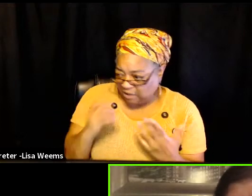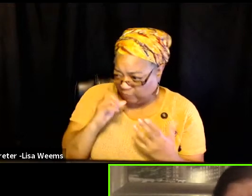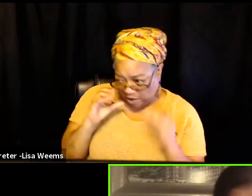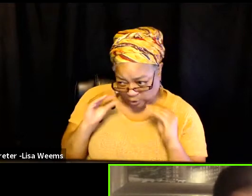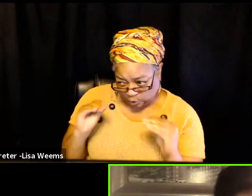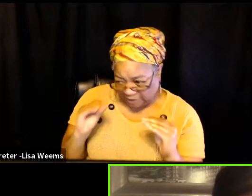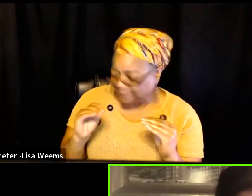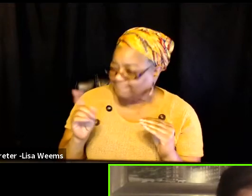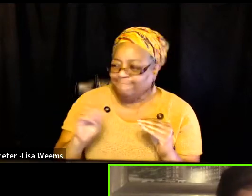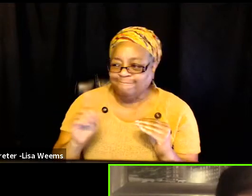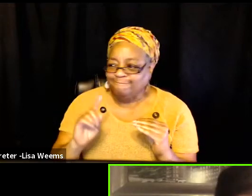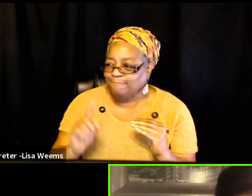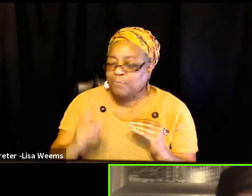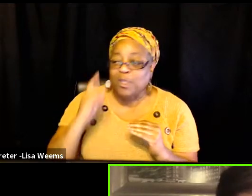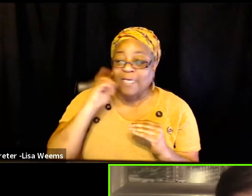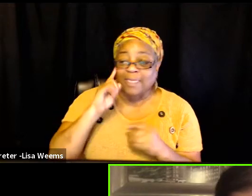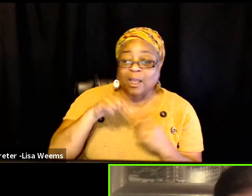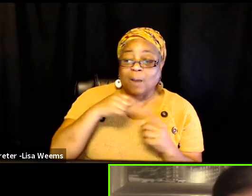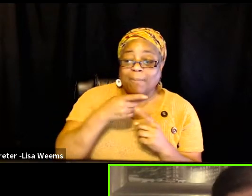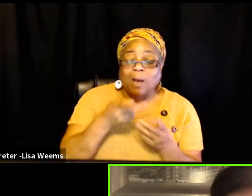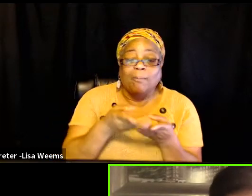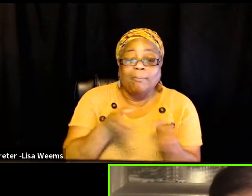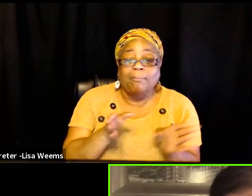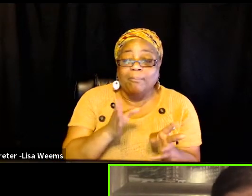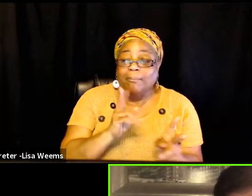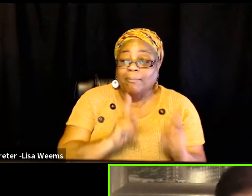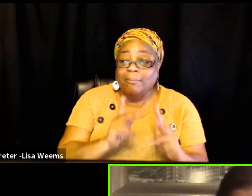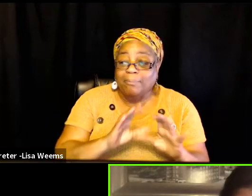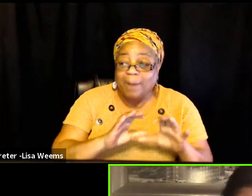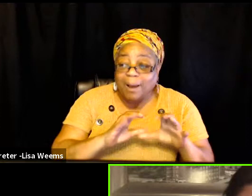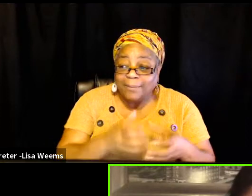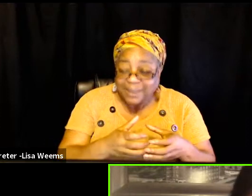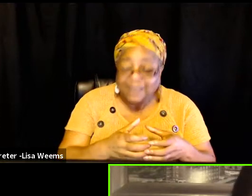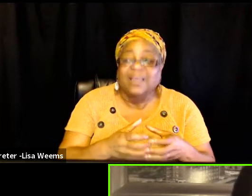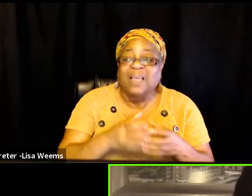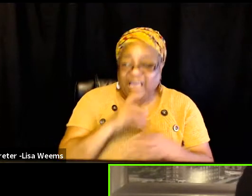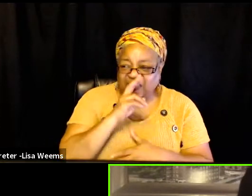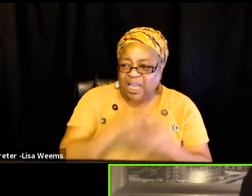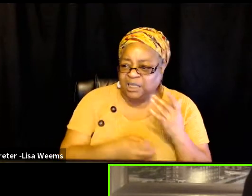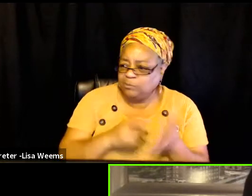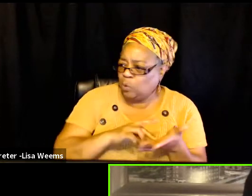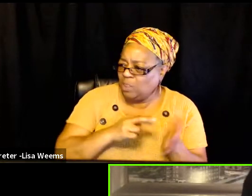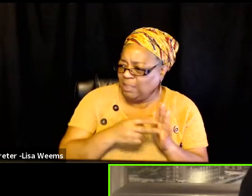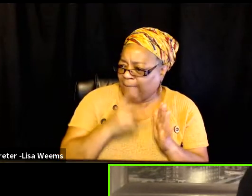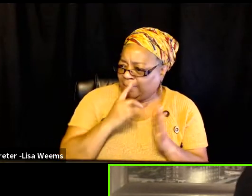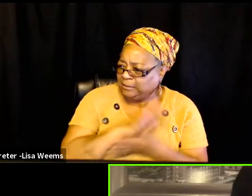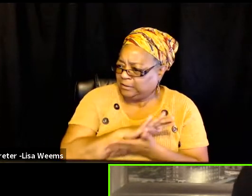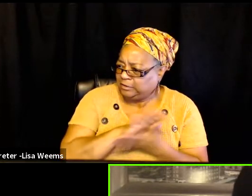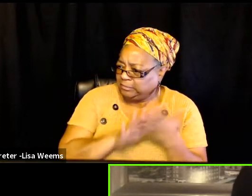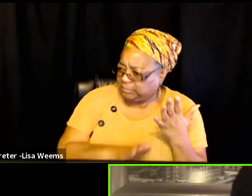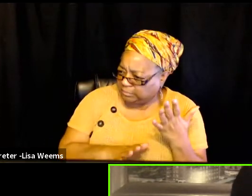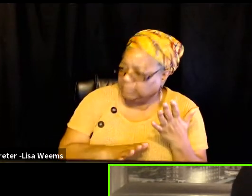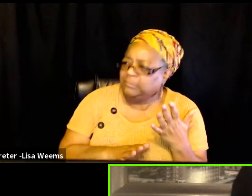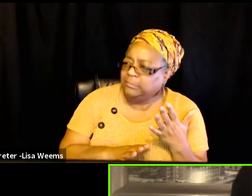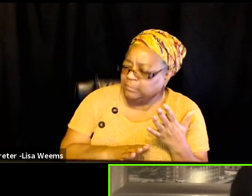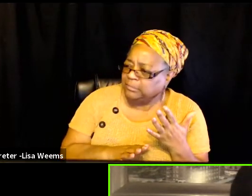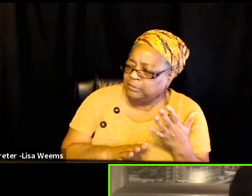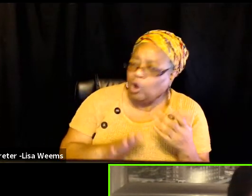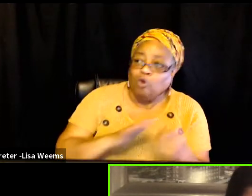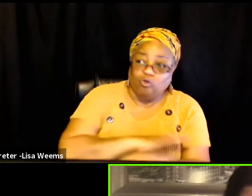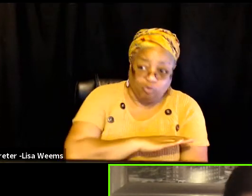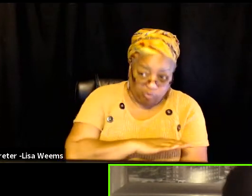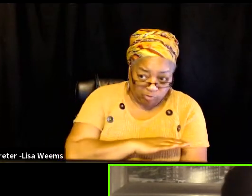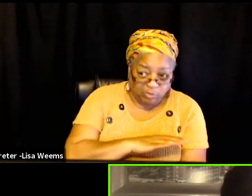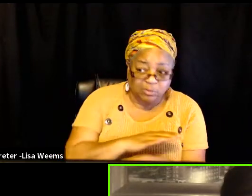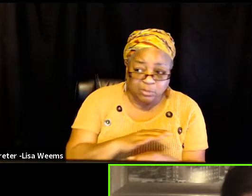to think about what public engagement it means across disciplines and across the institution. And the institution side of it was,